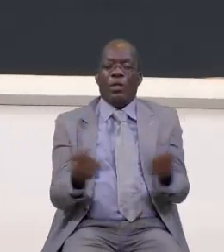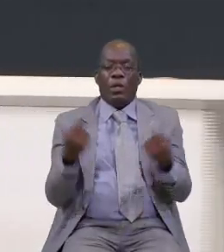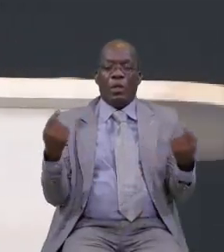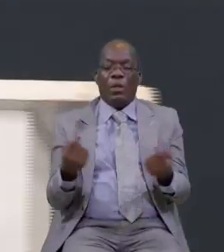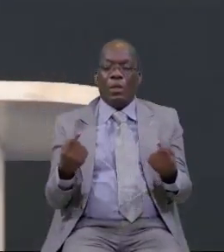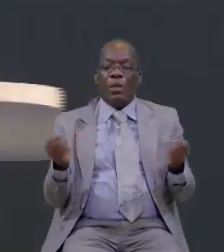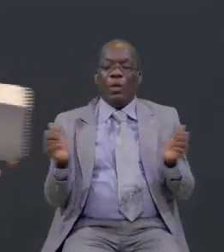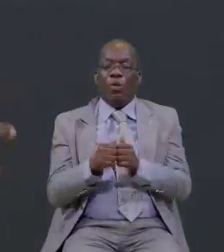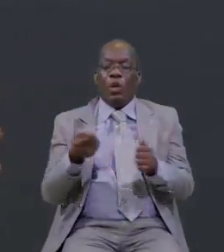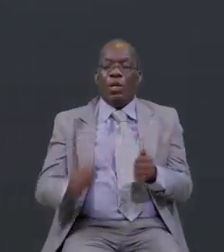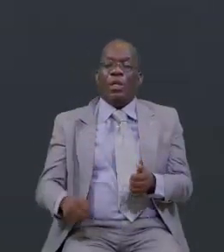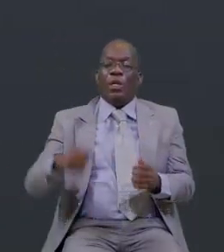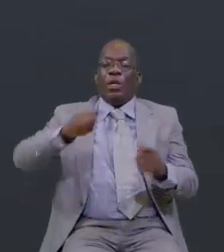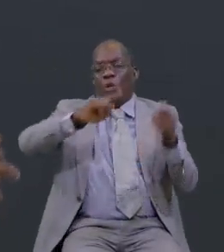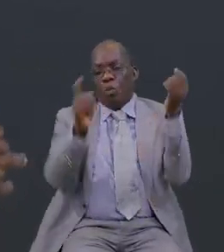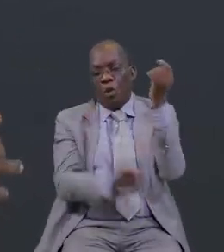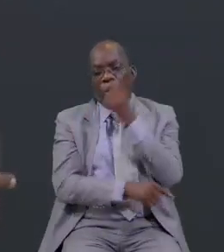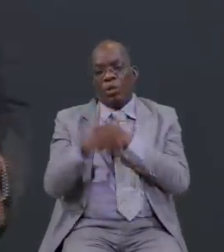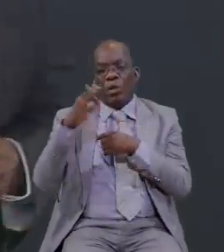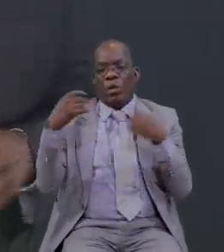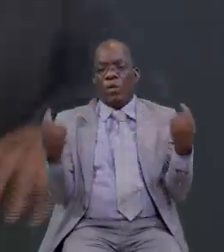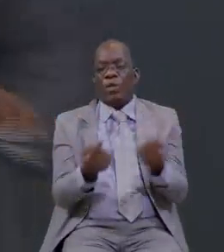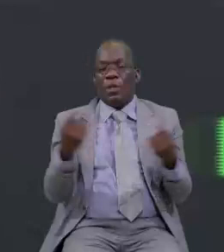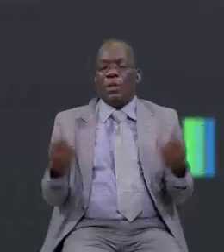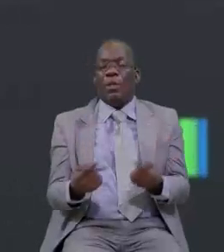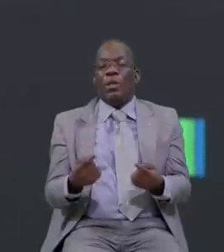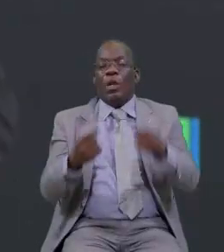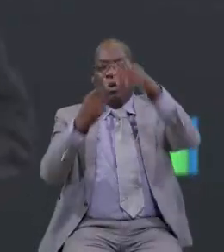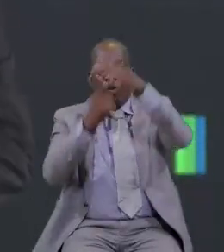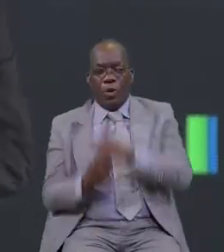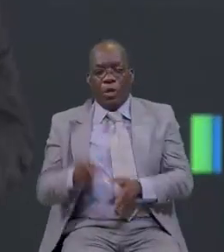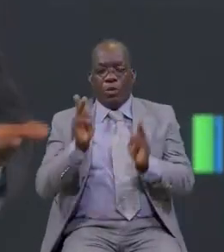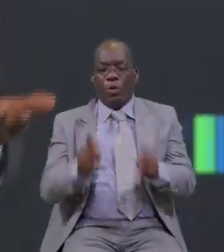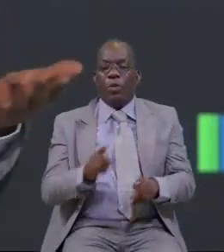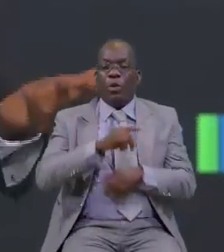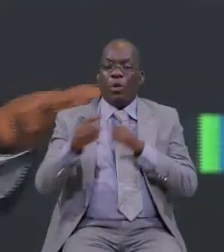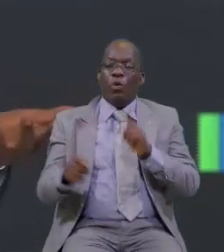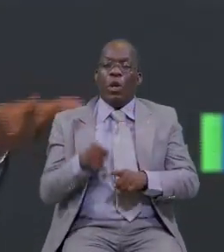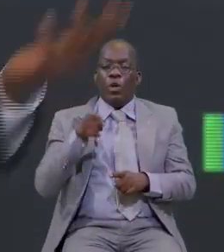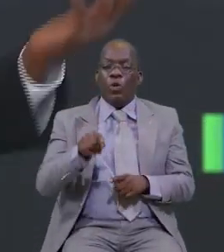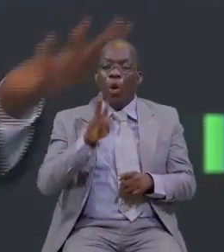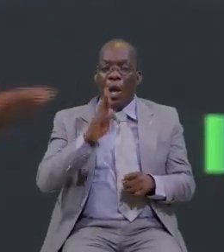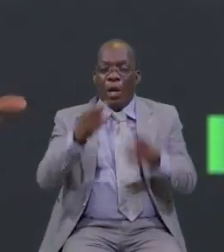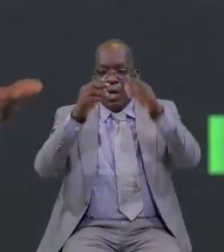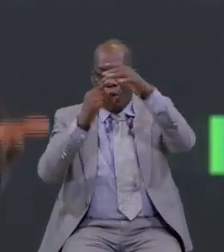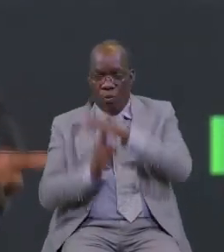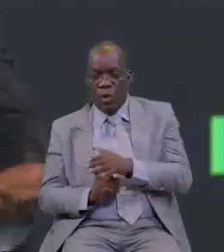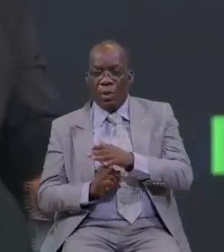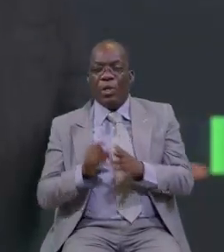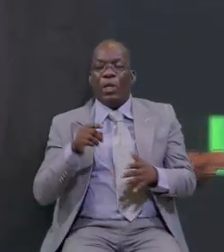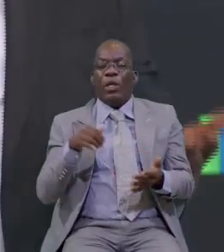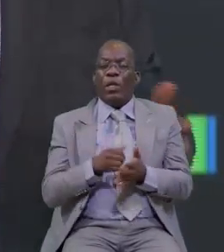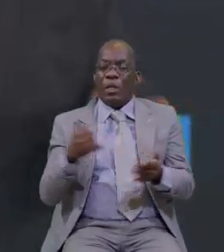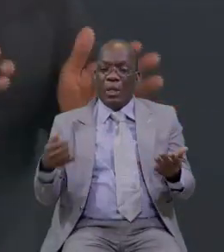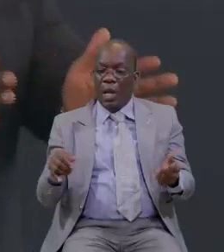of sin, weighs people down. And when you are weighed down, it's like you're carrying a bag of cement at